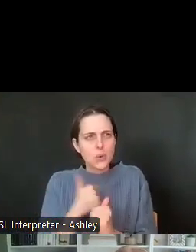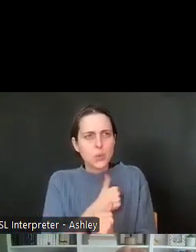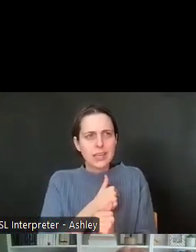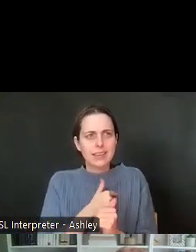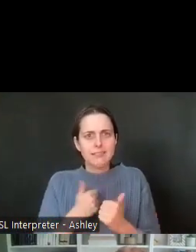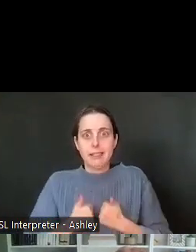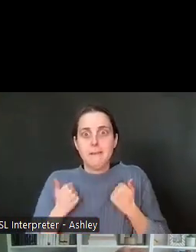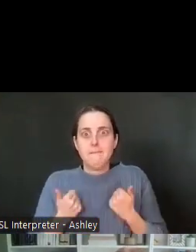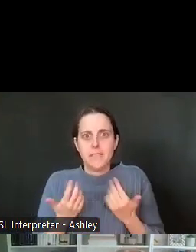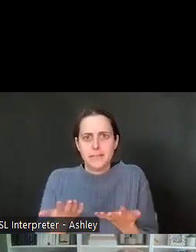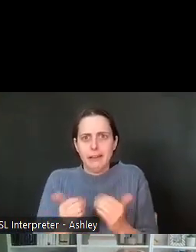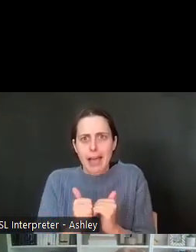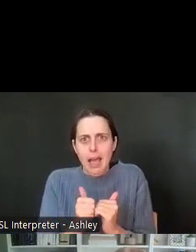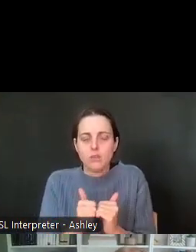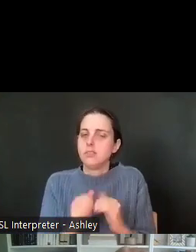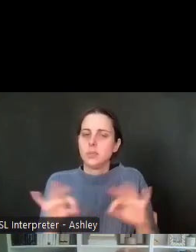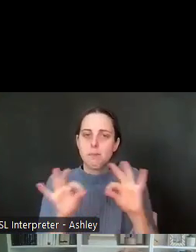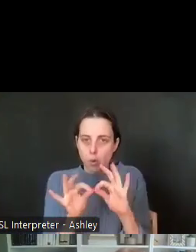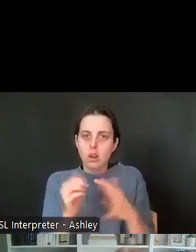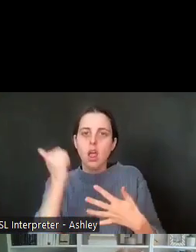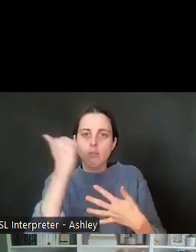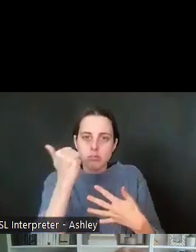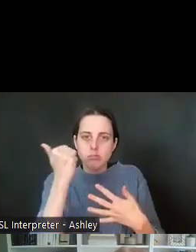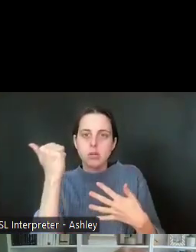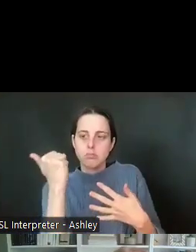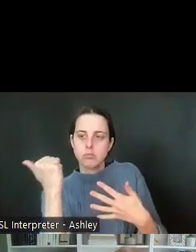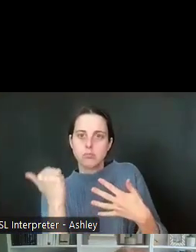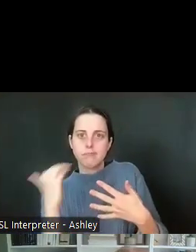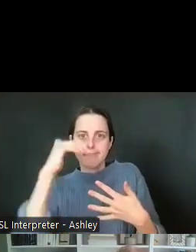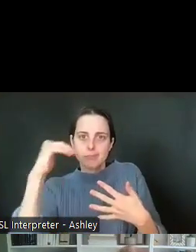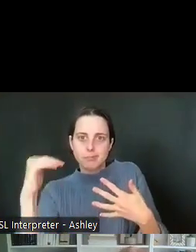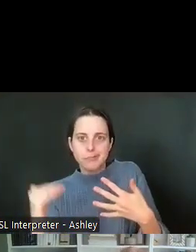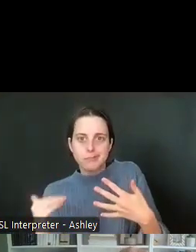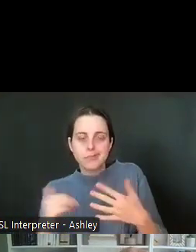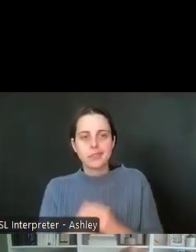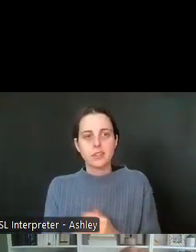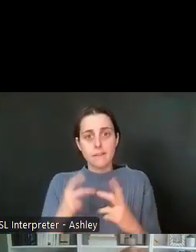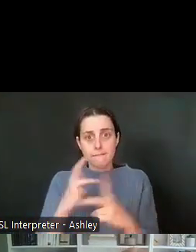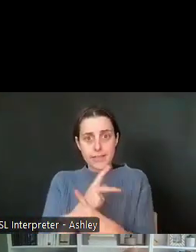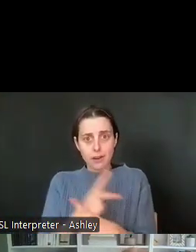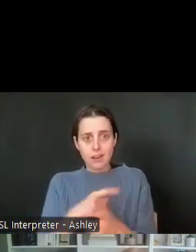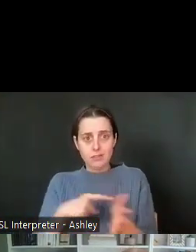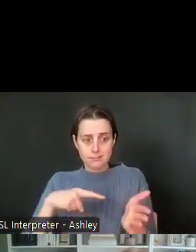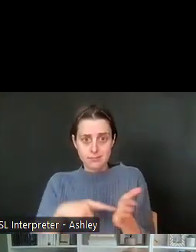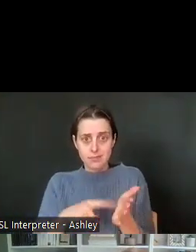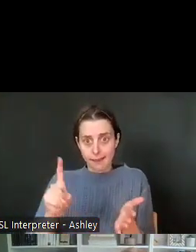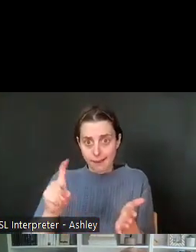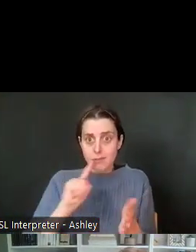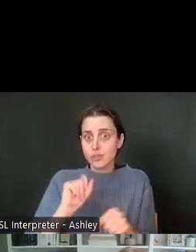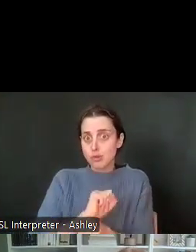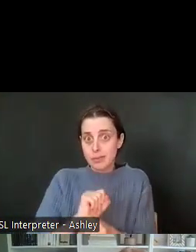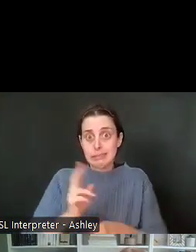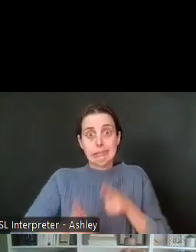case? So, with deadlines, we've got to be careful about, is this real? Is this a real